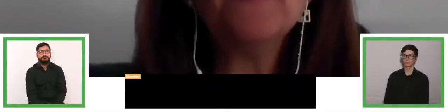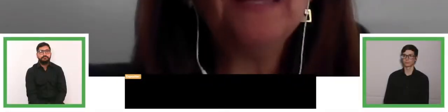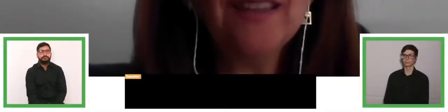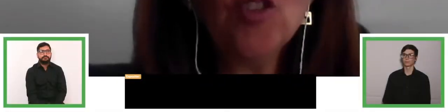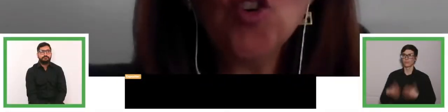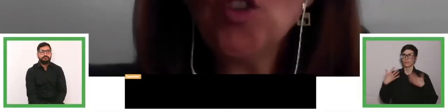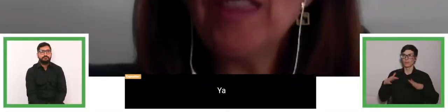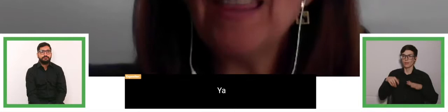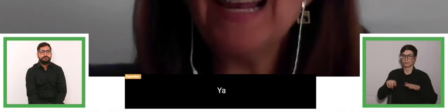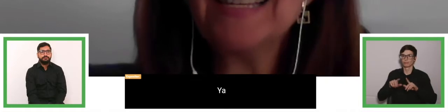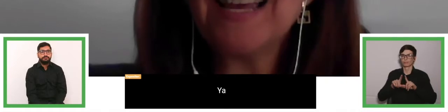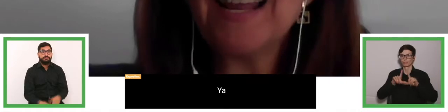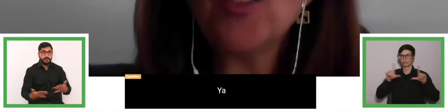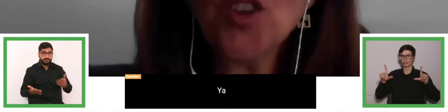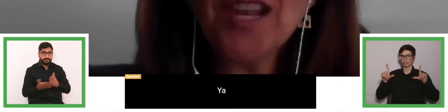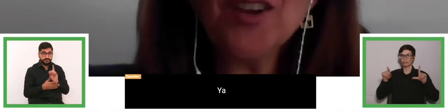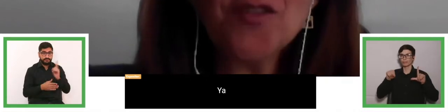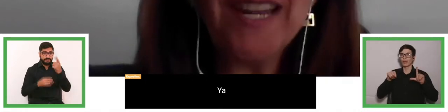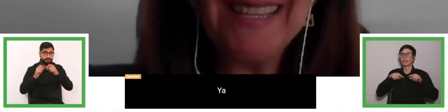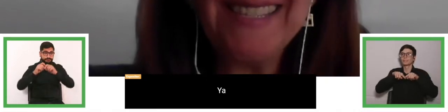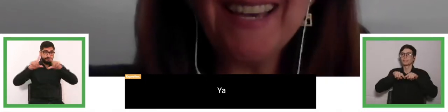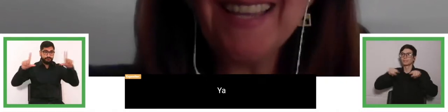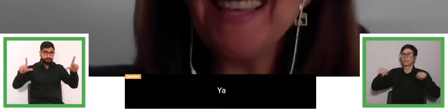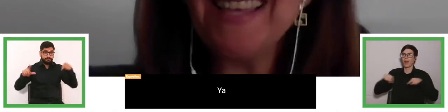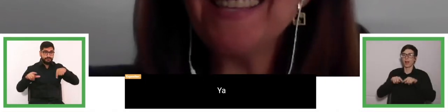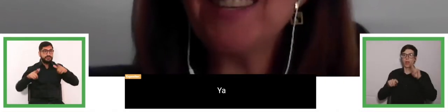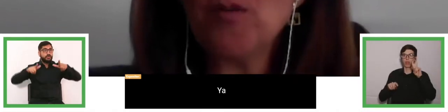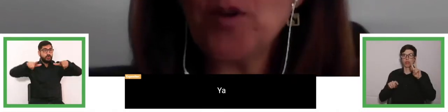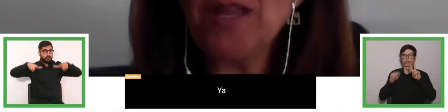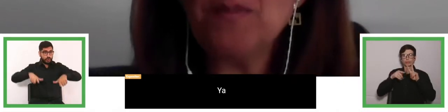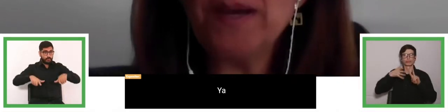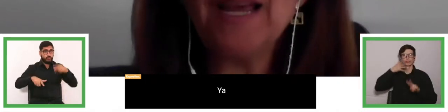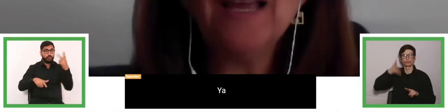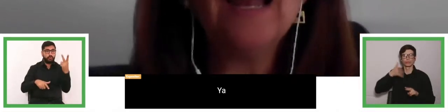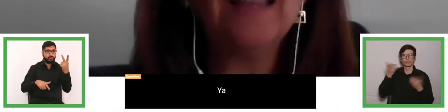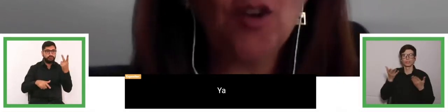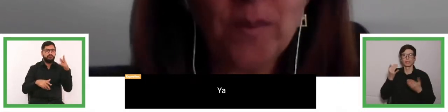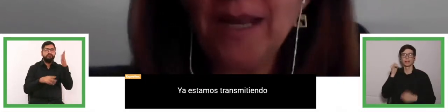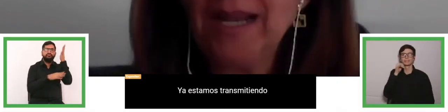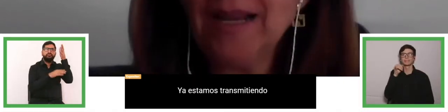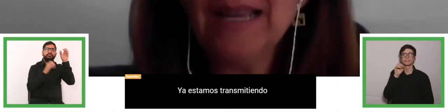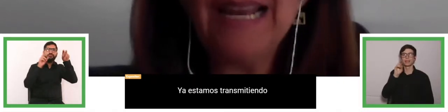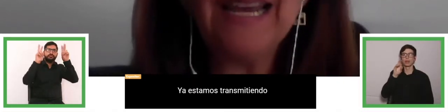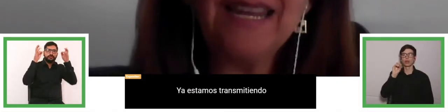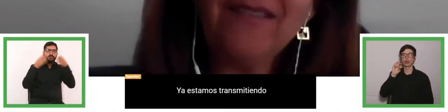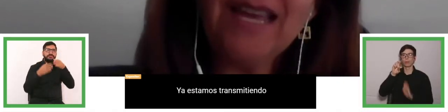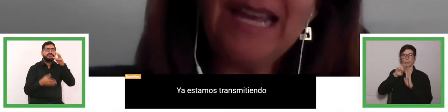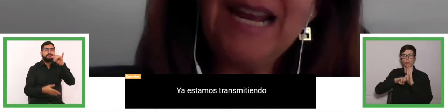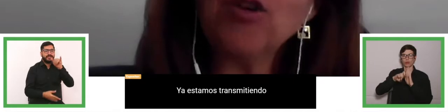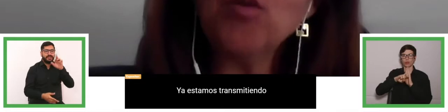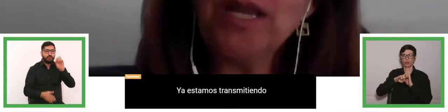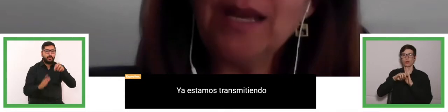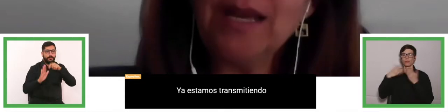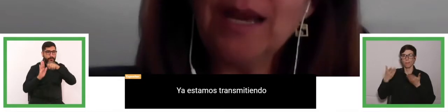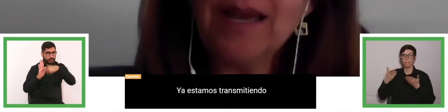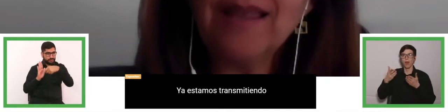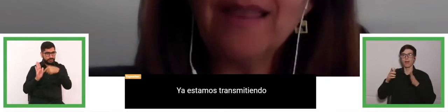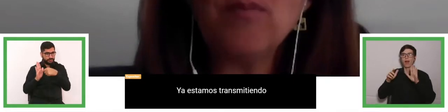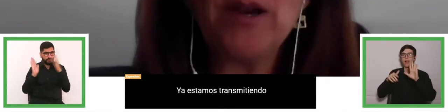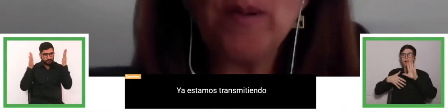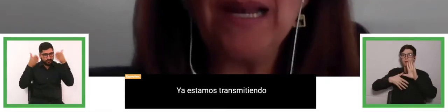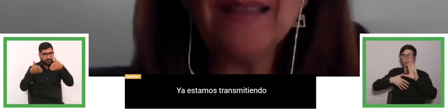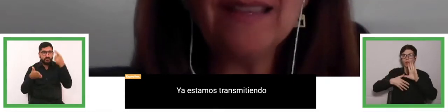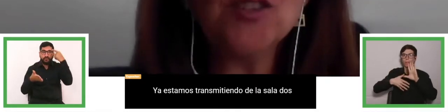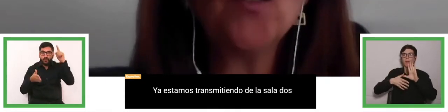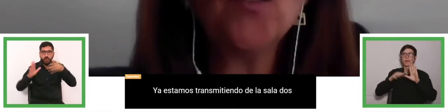Ya estamos transmitiendo desde la sala 2 de la conferencia. We're transmitting from room 2 of our conference of zero project for Latin America, the Caribbean,